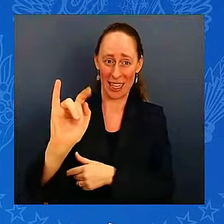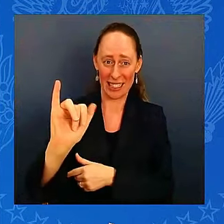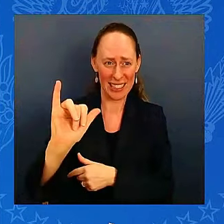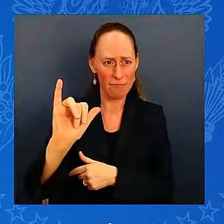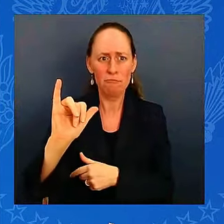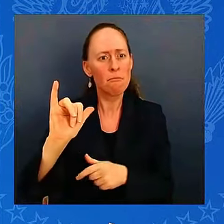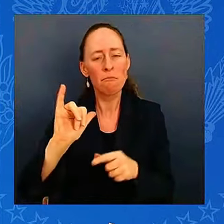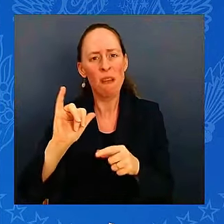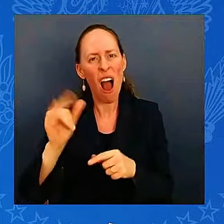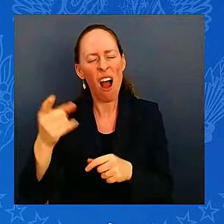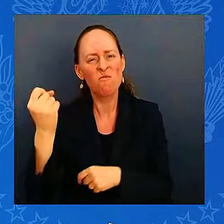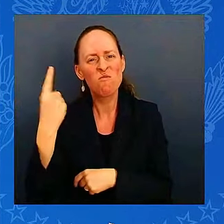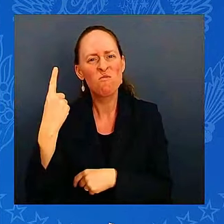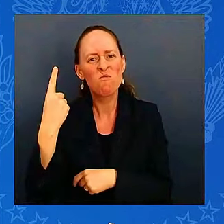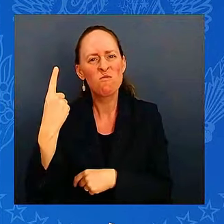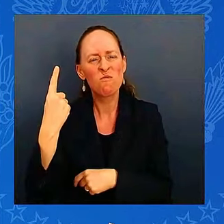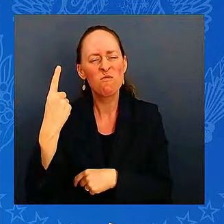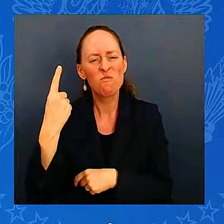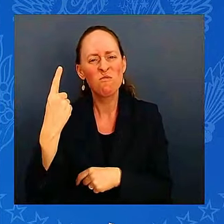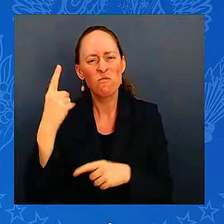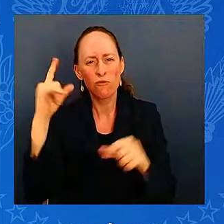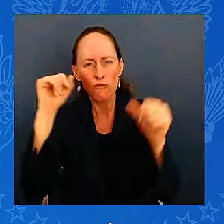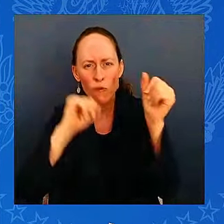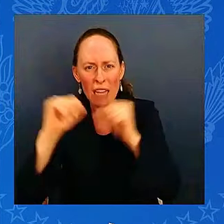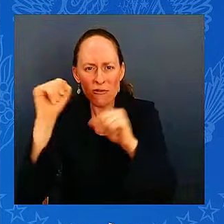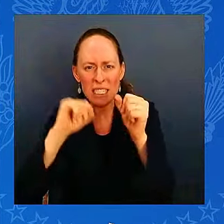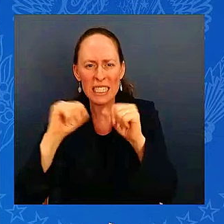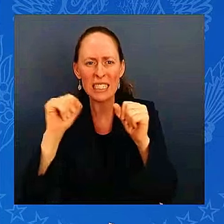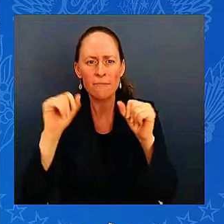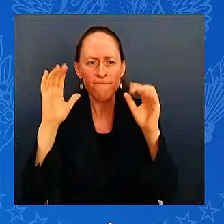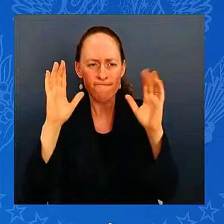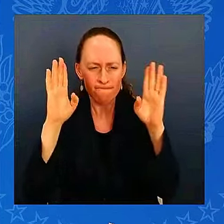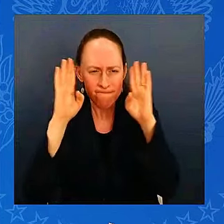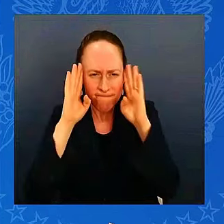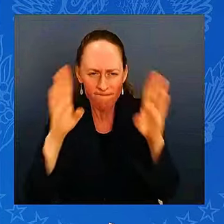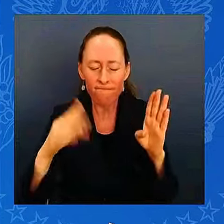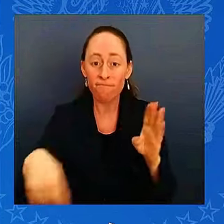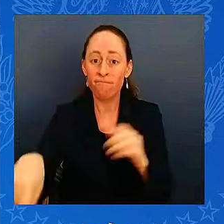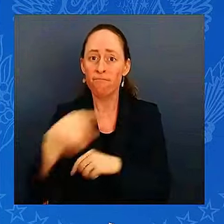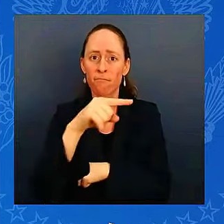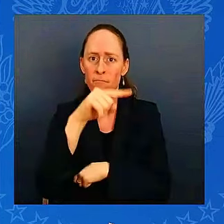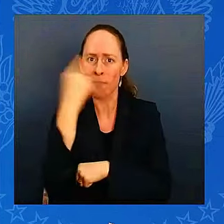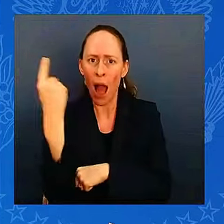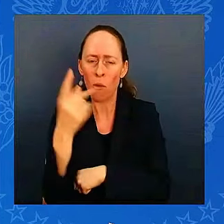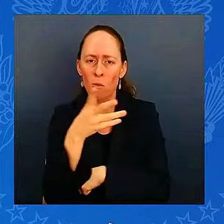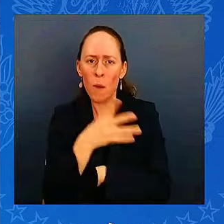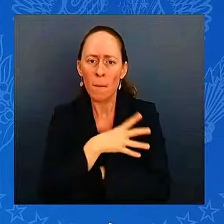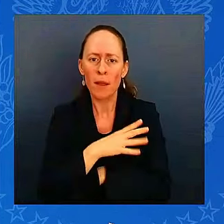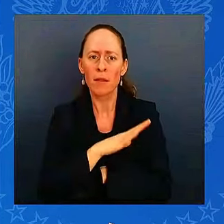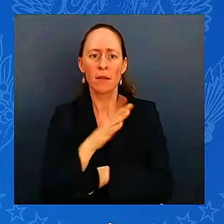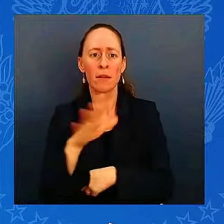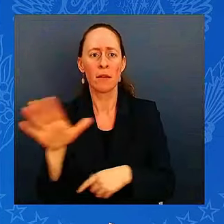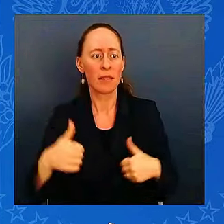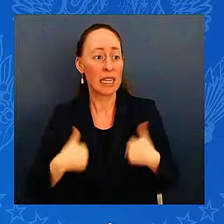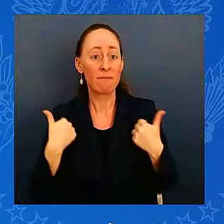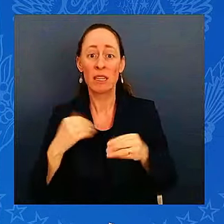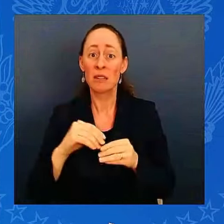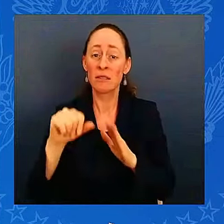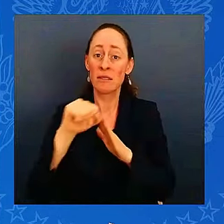importance of listening to the voices of black women in Louisiana. I don't know why.